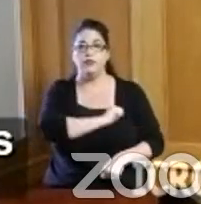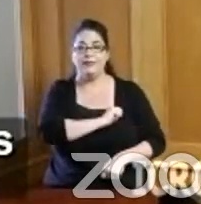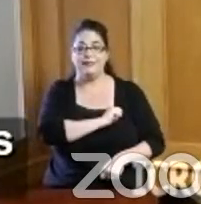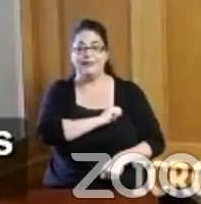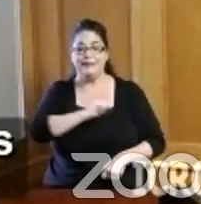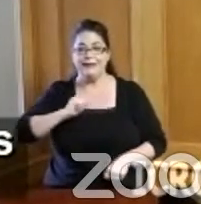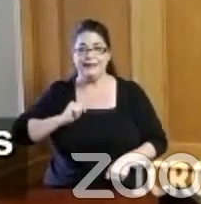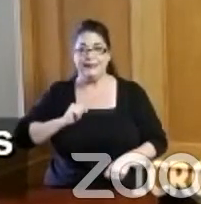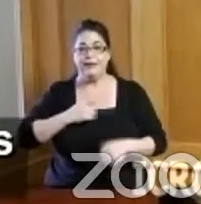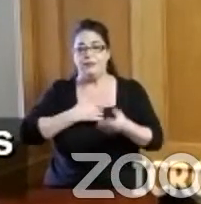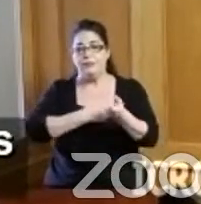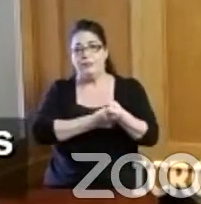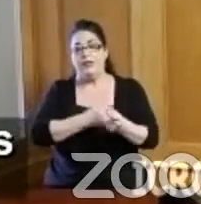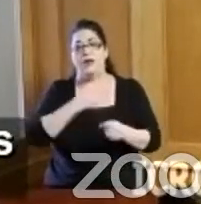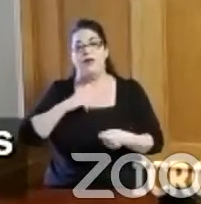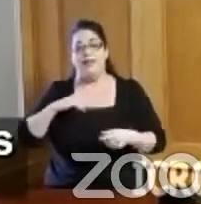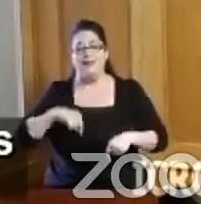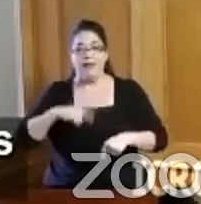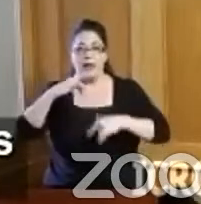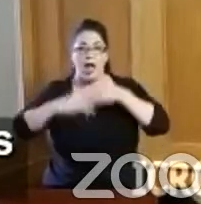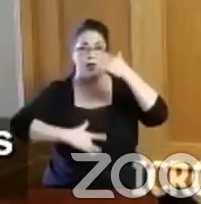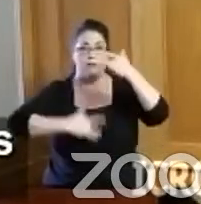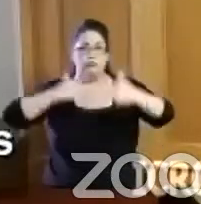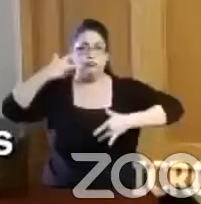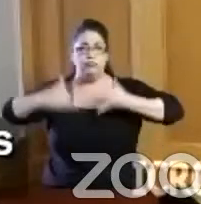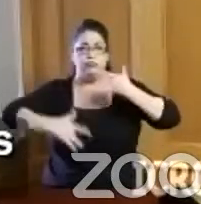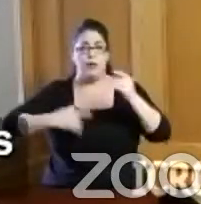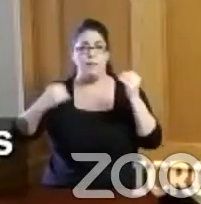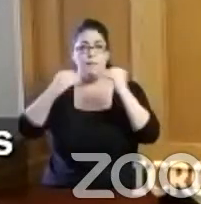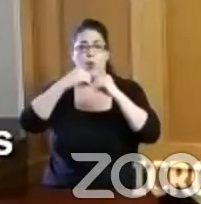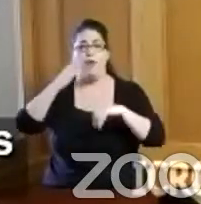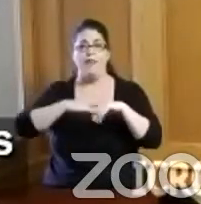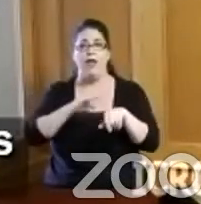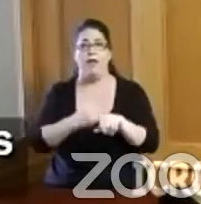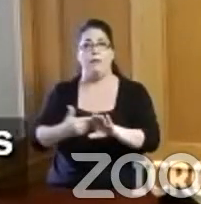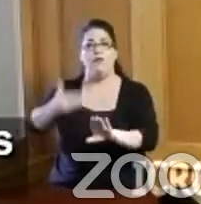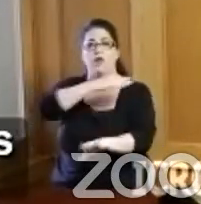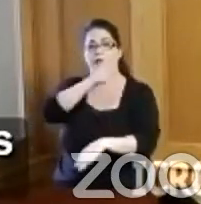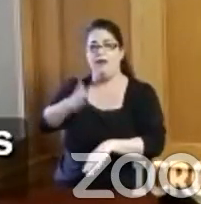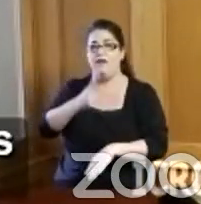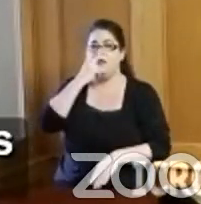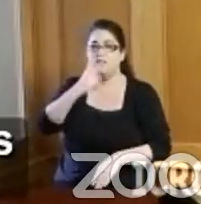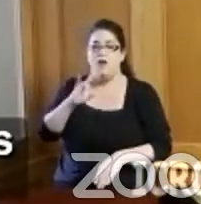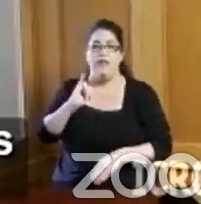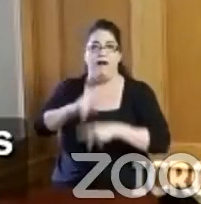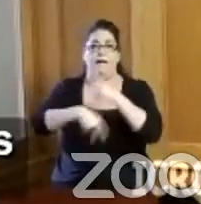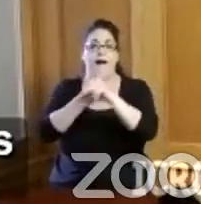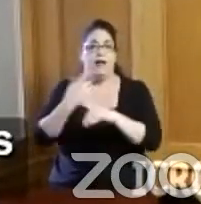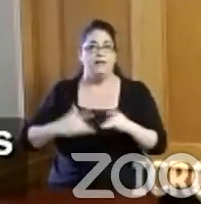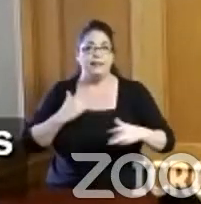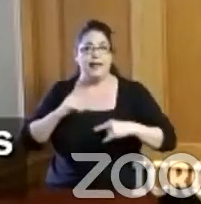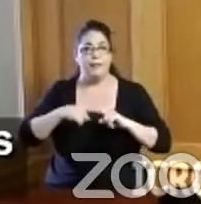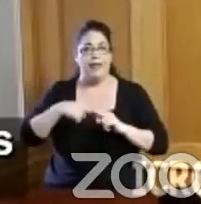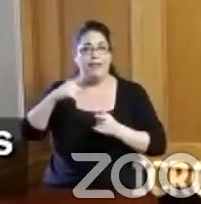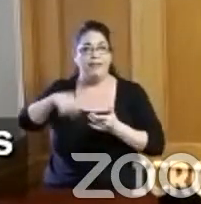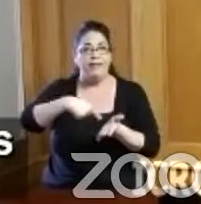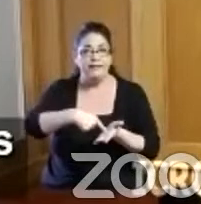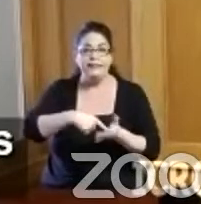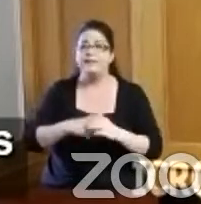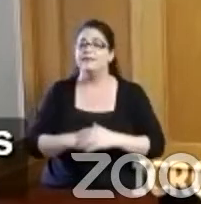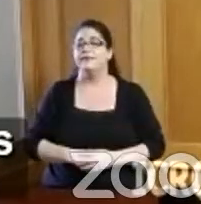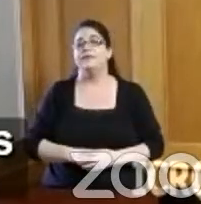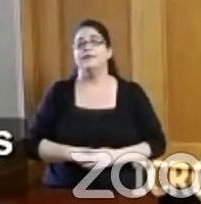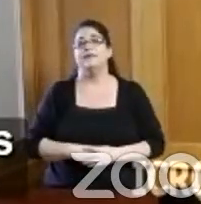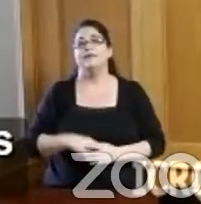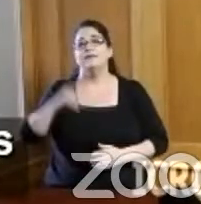this project for our community than any project that we have seen. And as Vice President Reese noted, there has